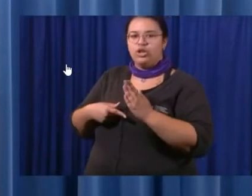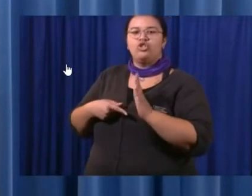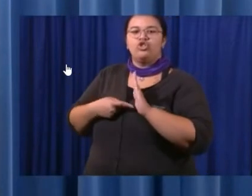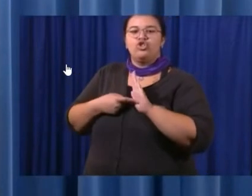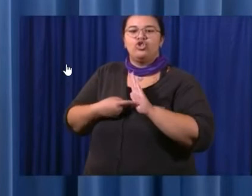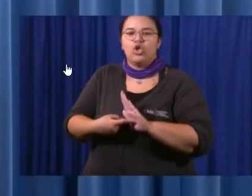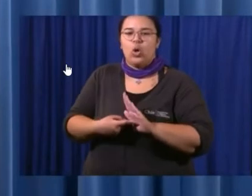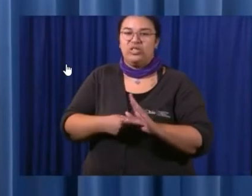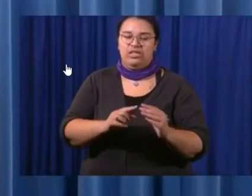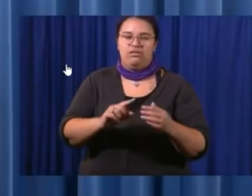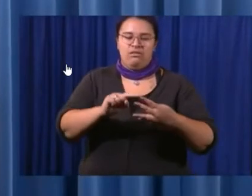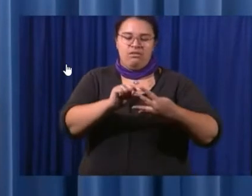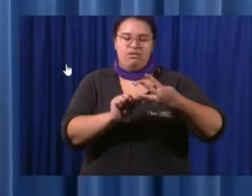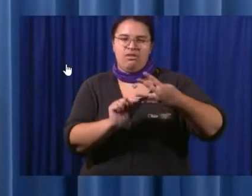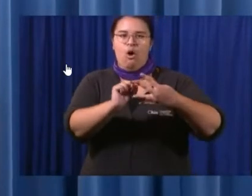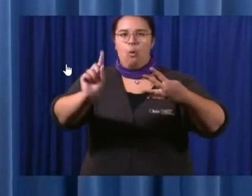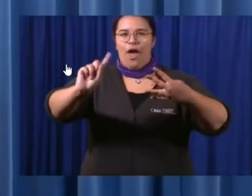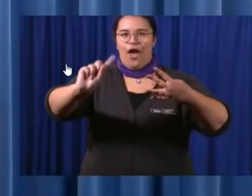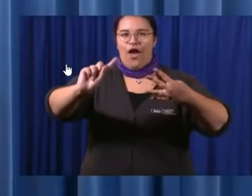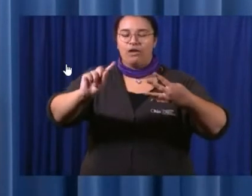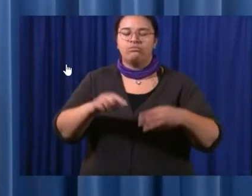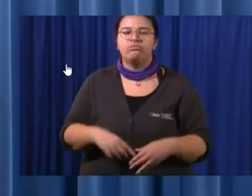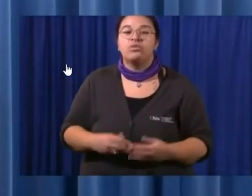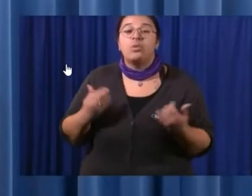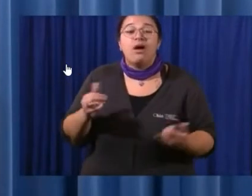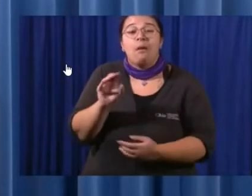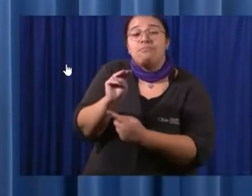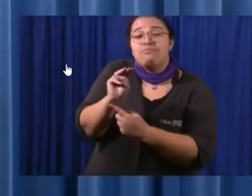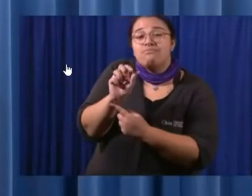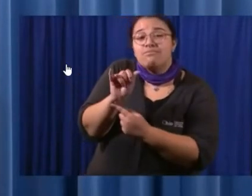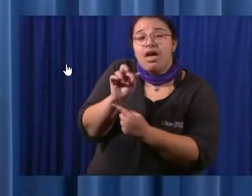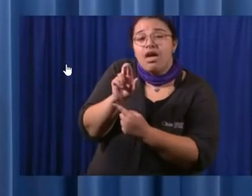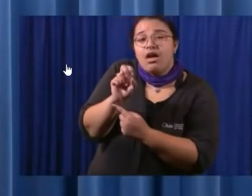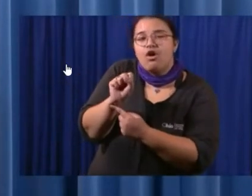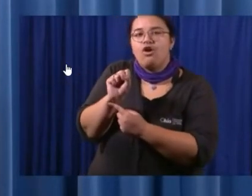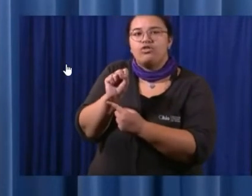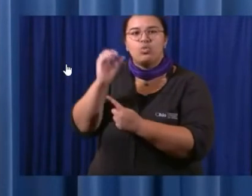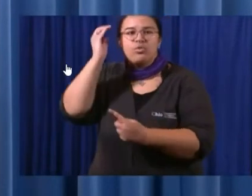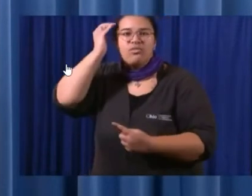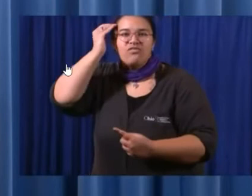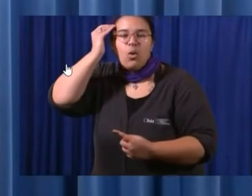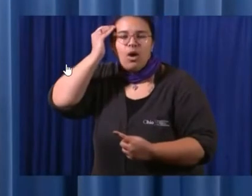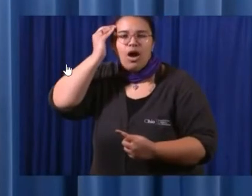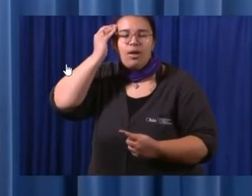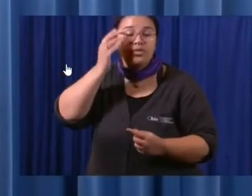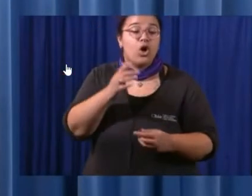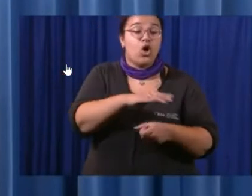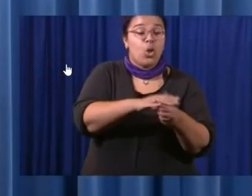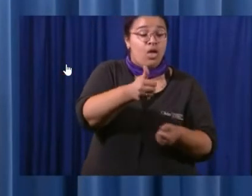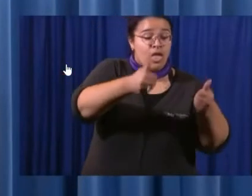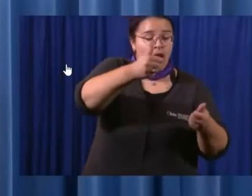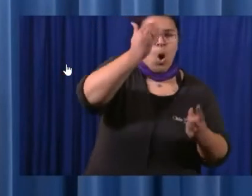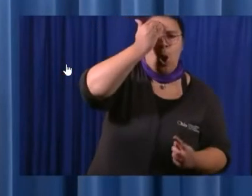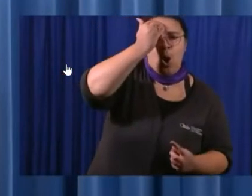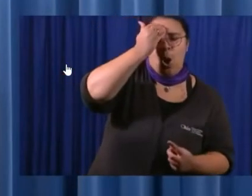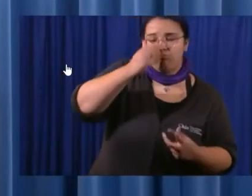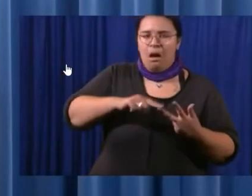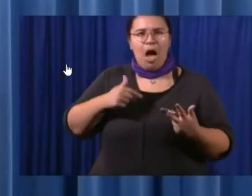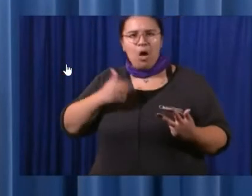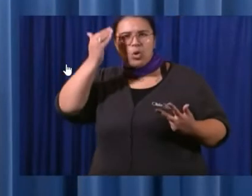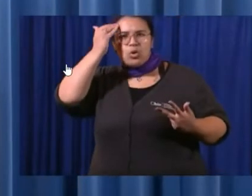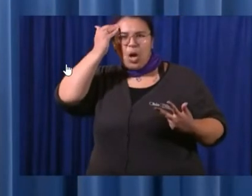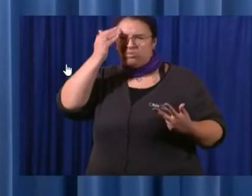So they will be informed, mayors will be informed, and I'll be informed. And, everybody will